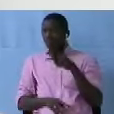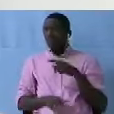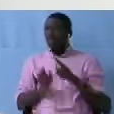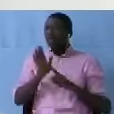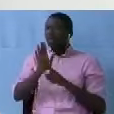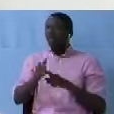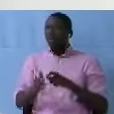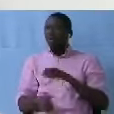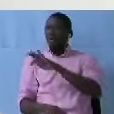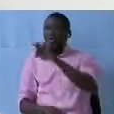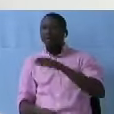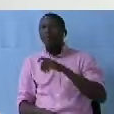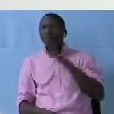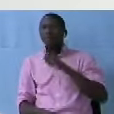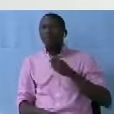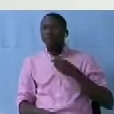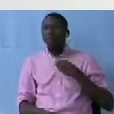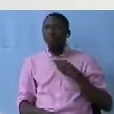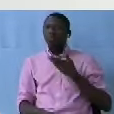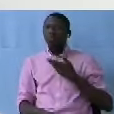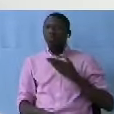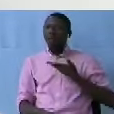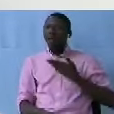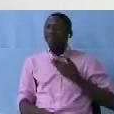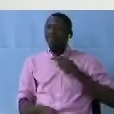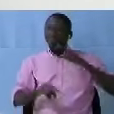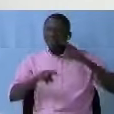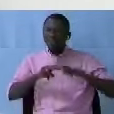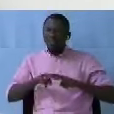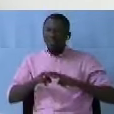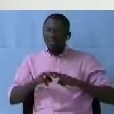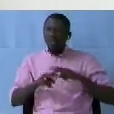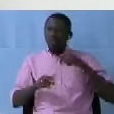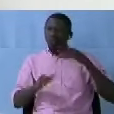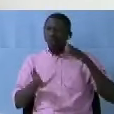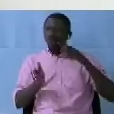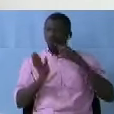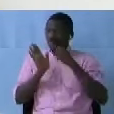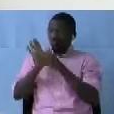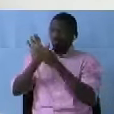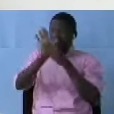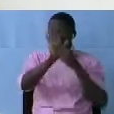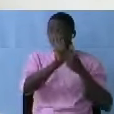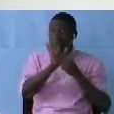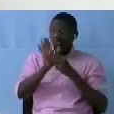TV and he has AIDS, and wherever he passes, fingers are pointed at him.